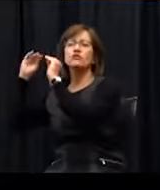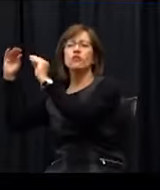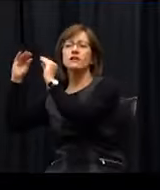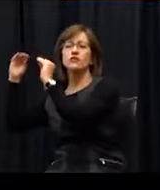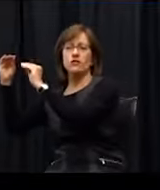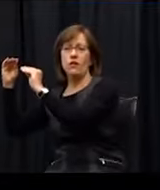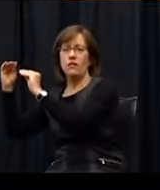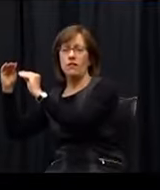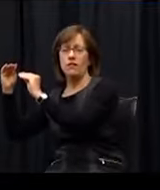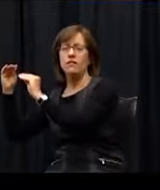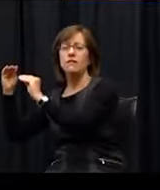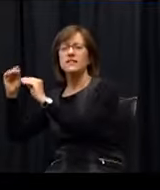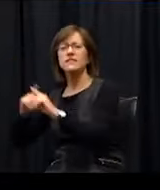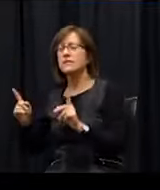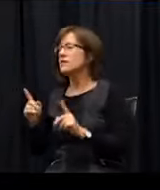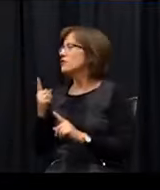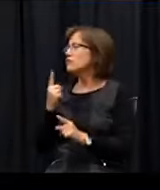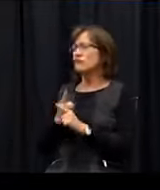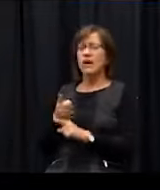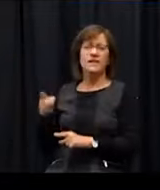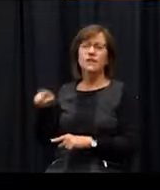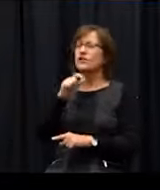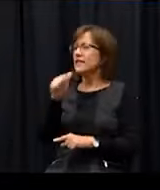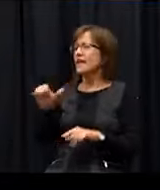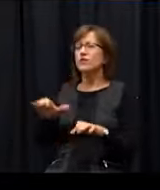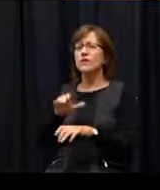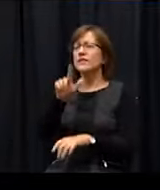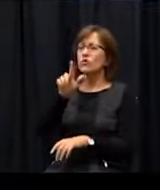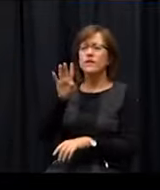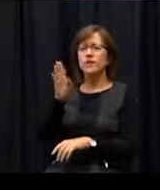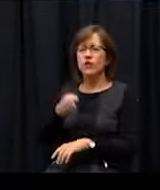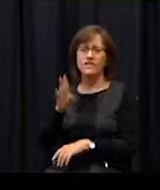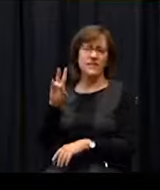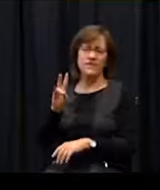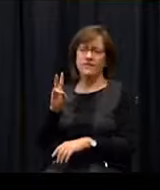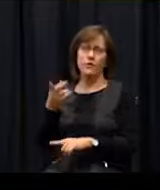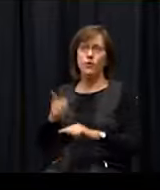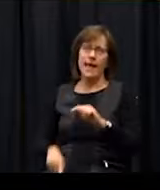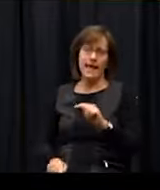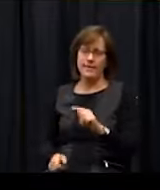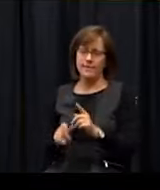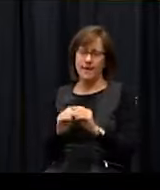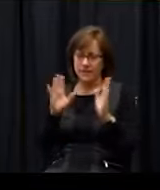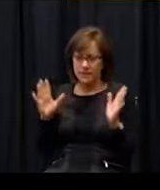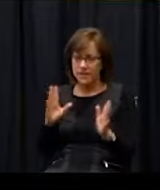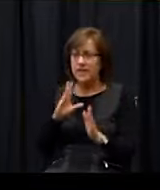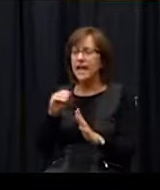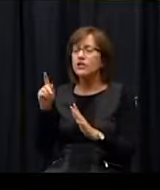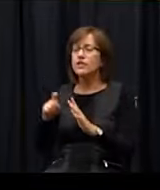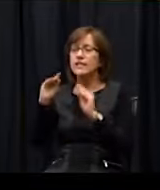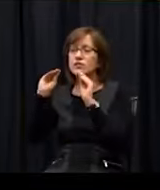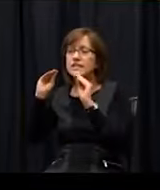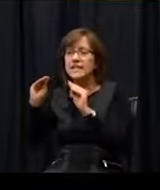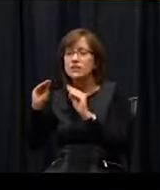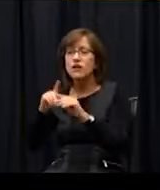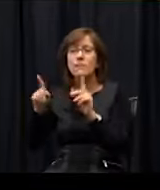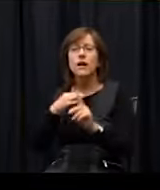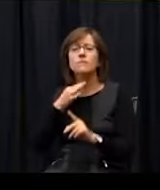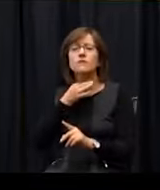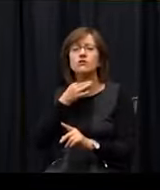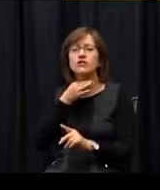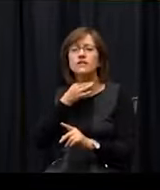again, you're not doing this 24/7 because you can't, and there's obviously opportunity. You need to be teaching. But I'm curious